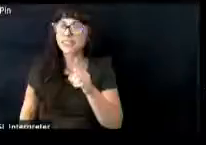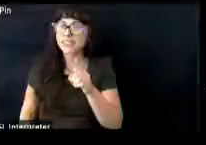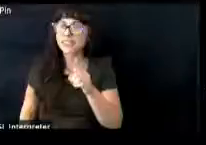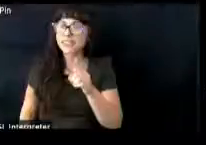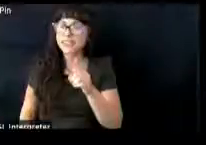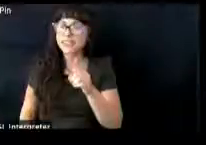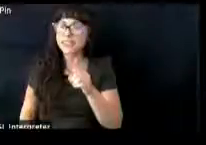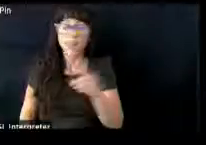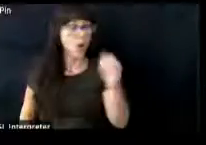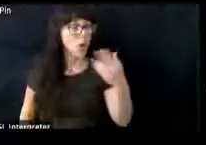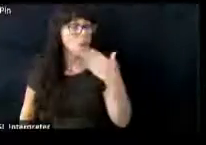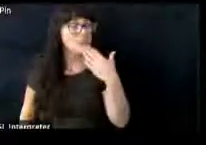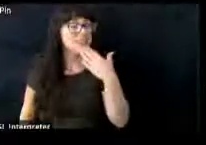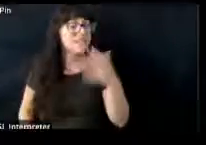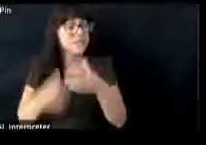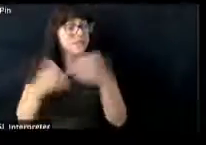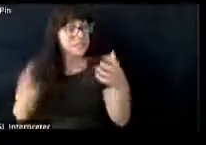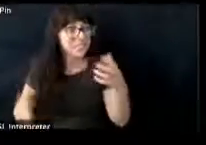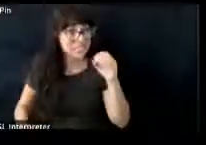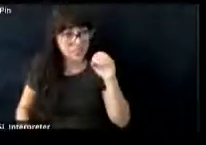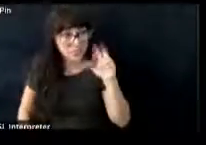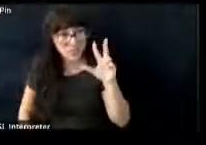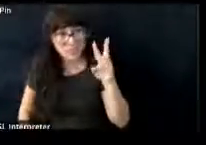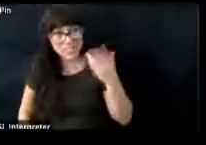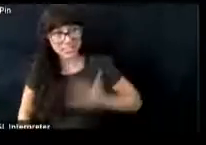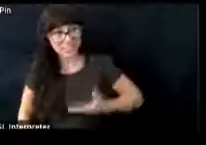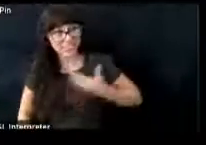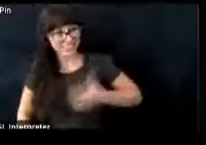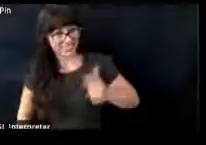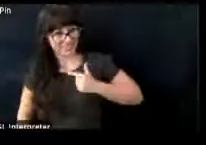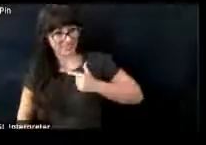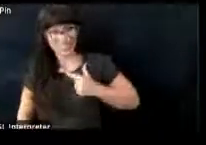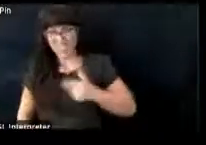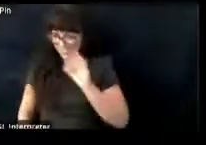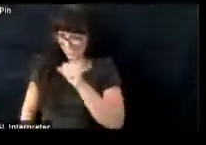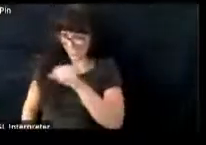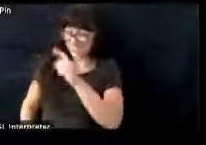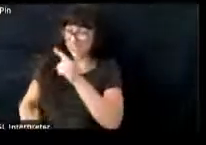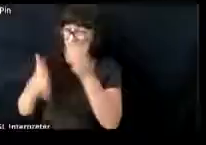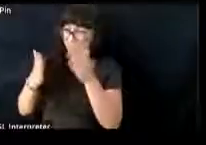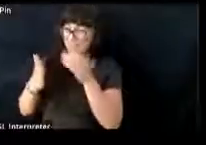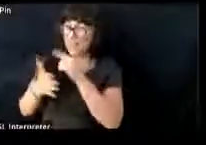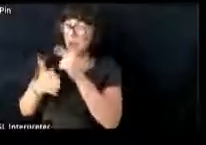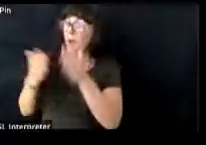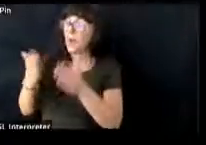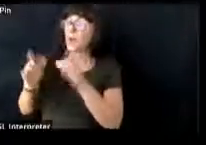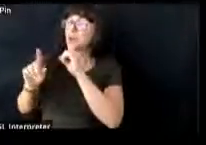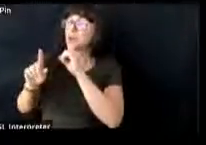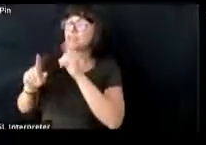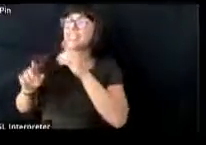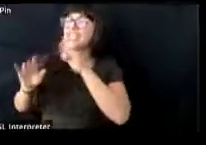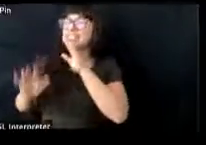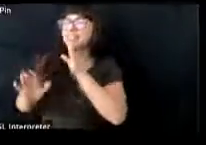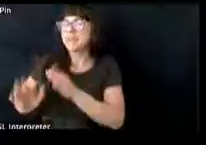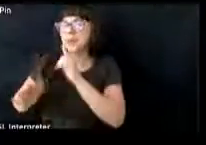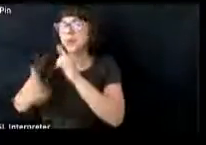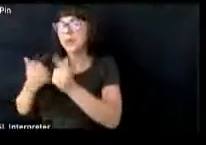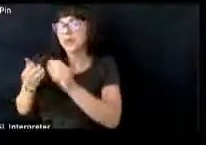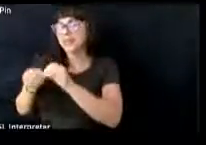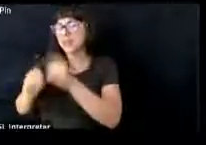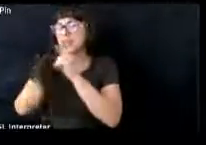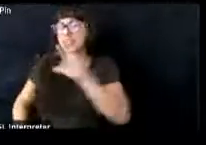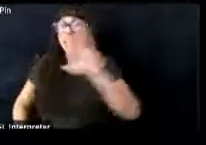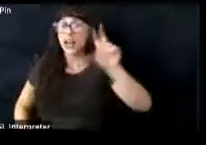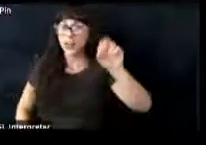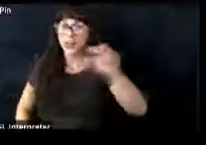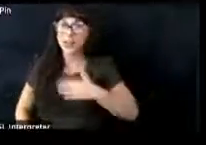Oh, thank you very much. So is this 036's turn? It is. Your speaker order number will be number 30, if you'll please make note of that for future reference.